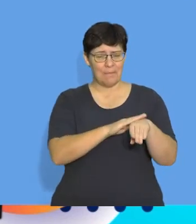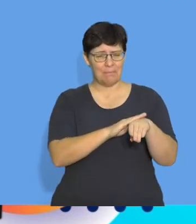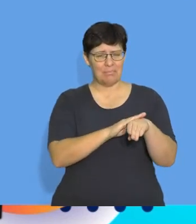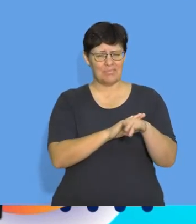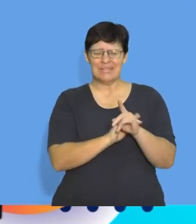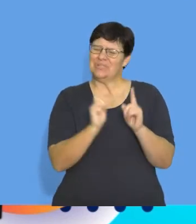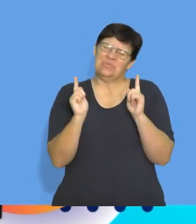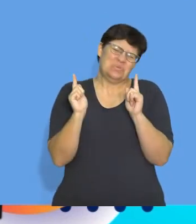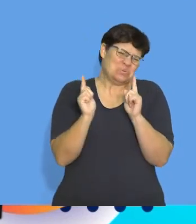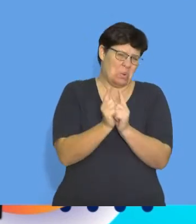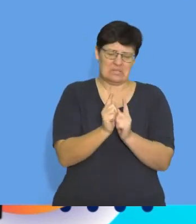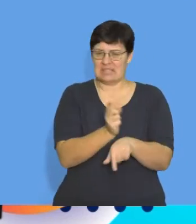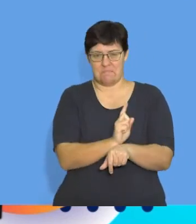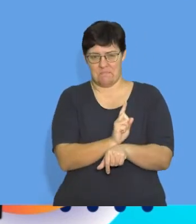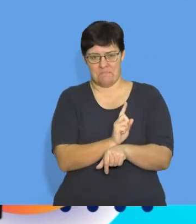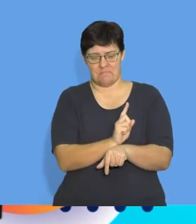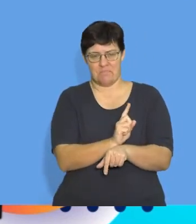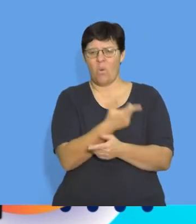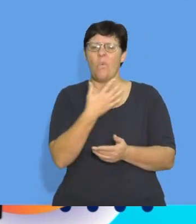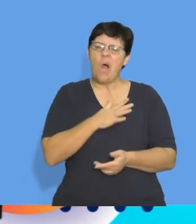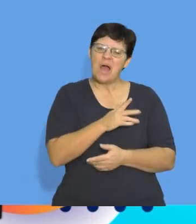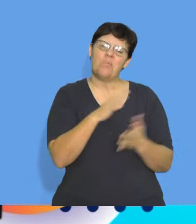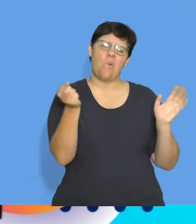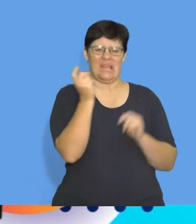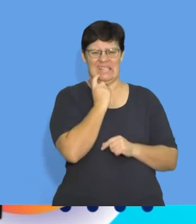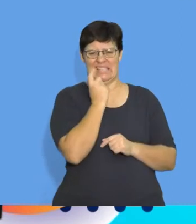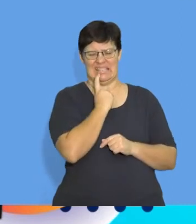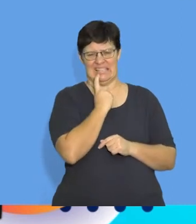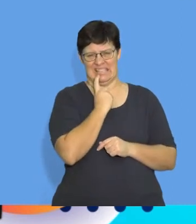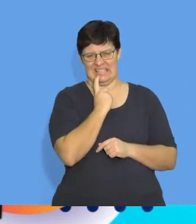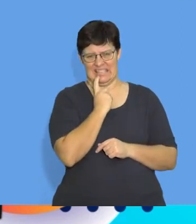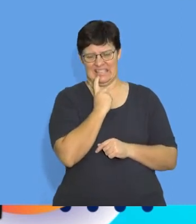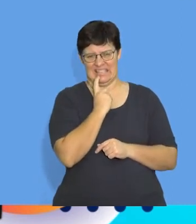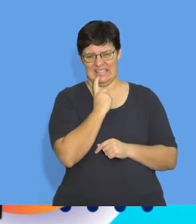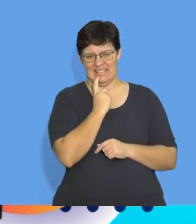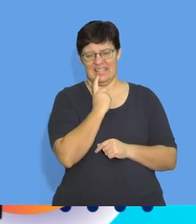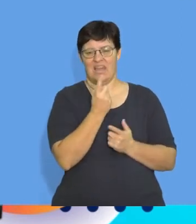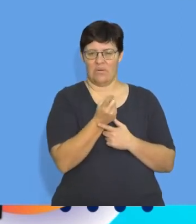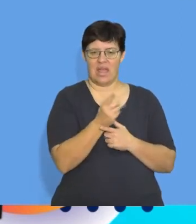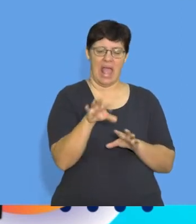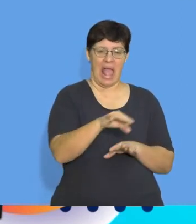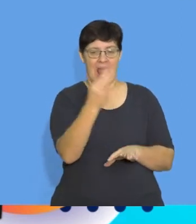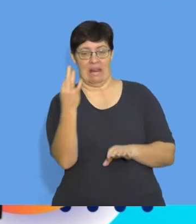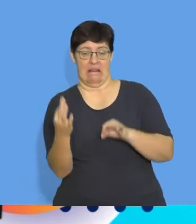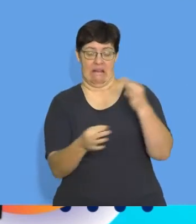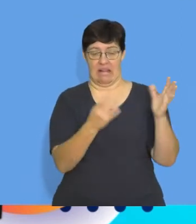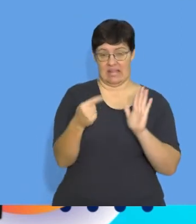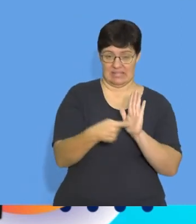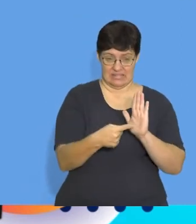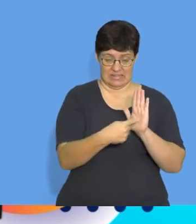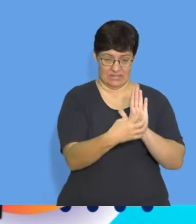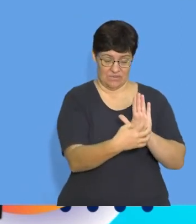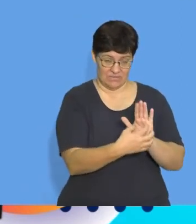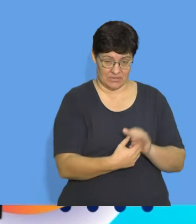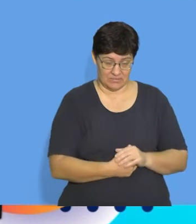So we want to make life a little bit easier for you when we go and we analyze a